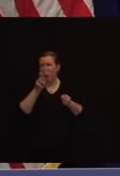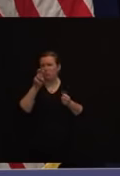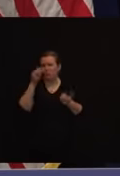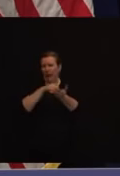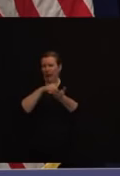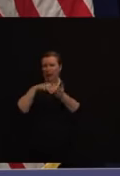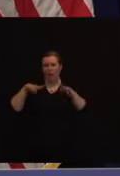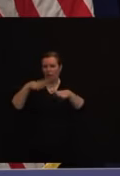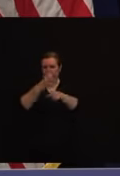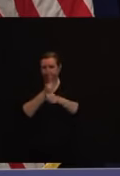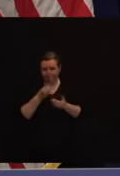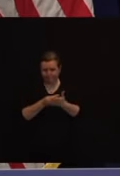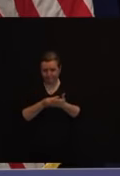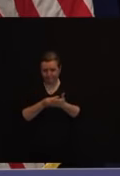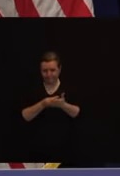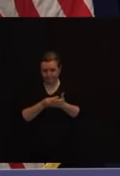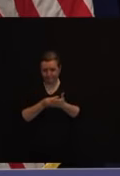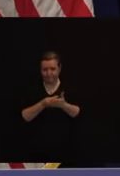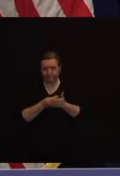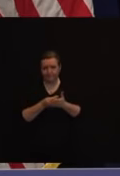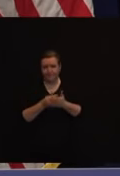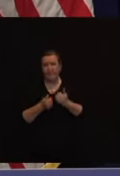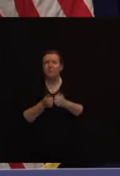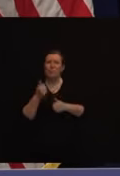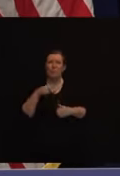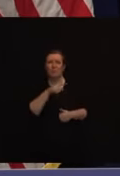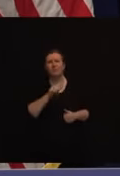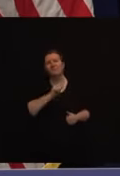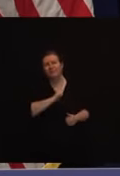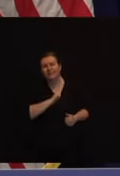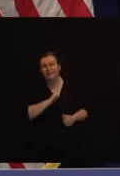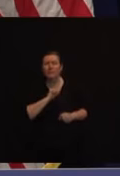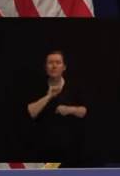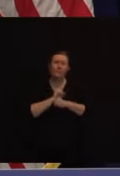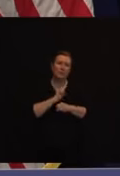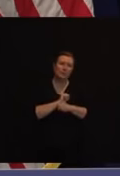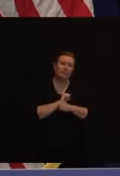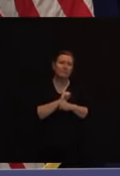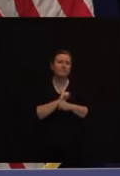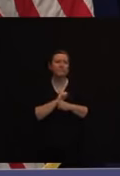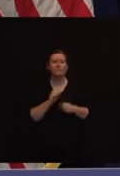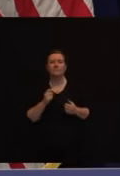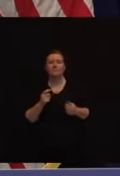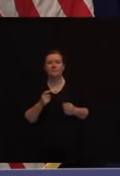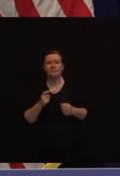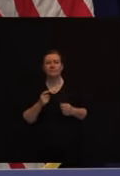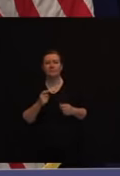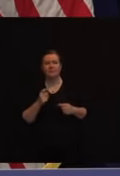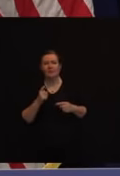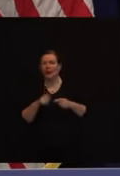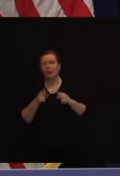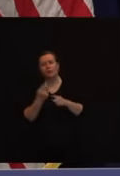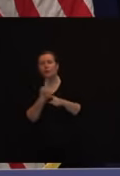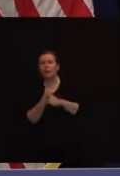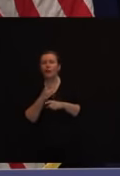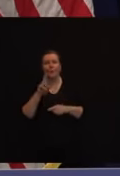the self-employed, gig workers, and others who are not eligible for regular unemployment, and the Labor Department is processing payments for the first groups